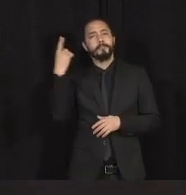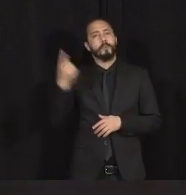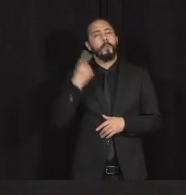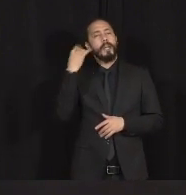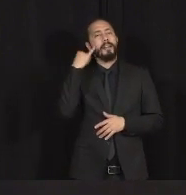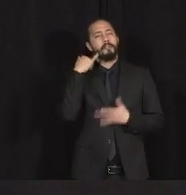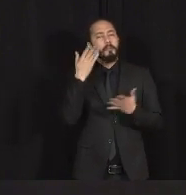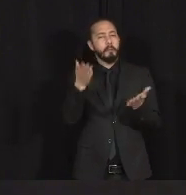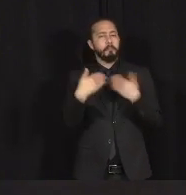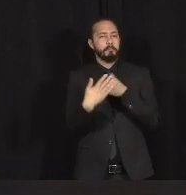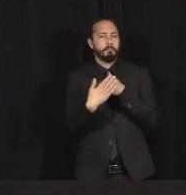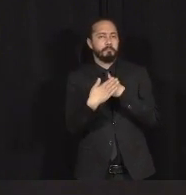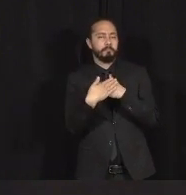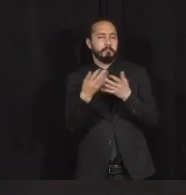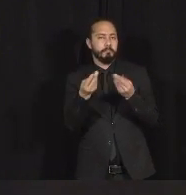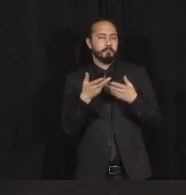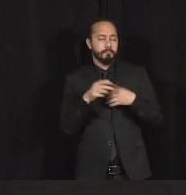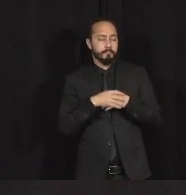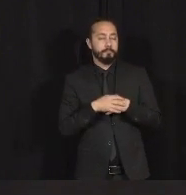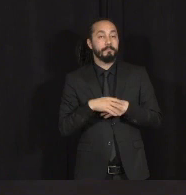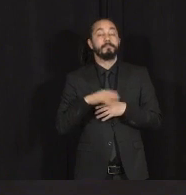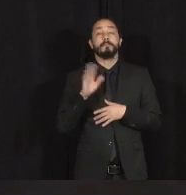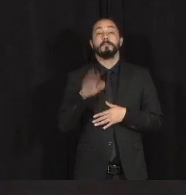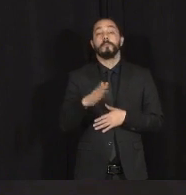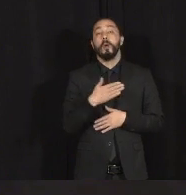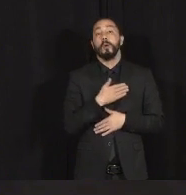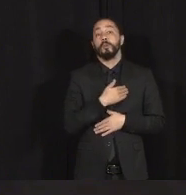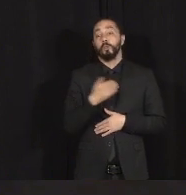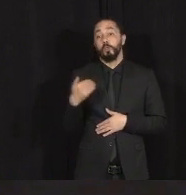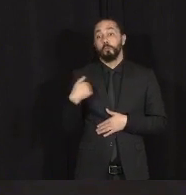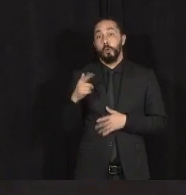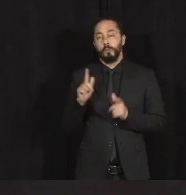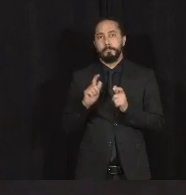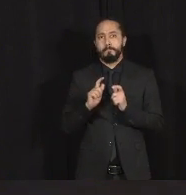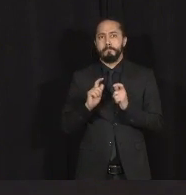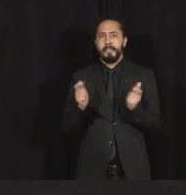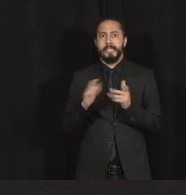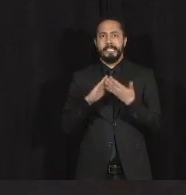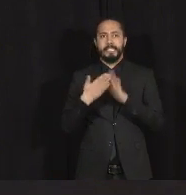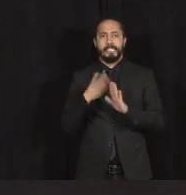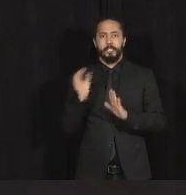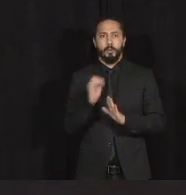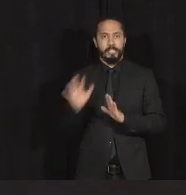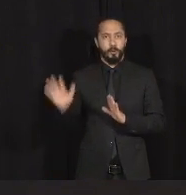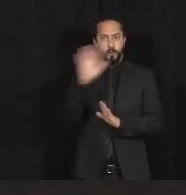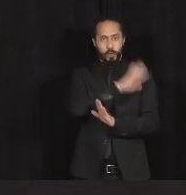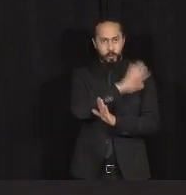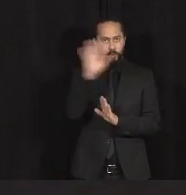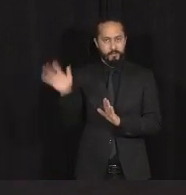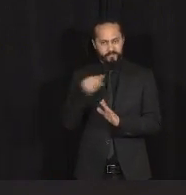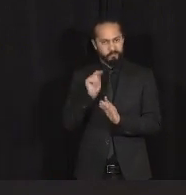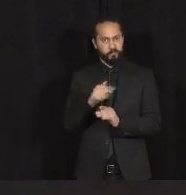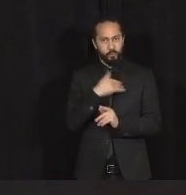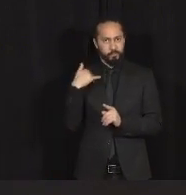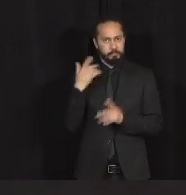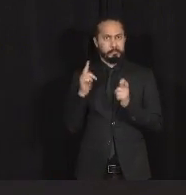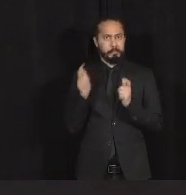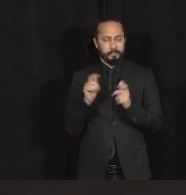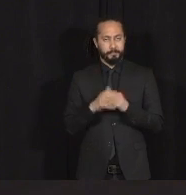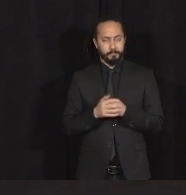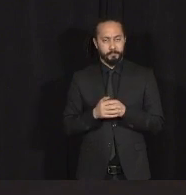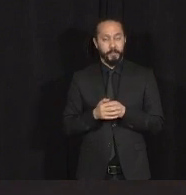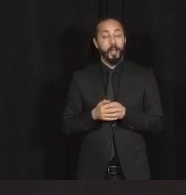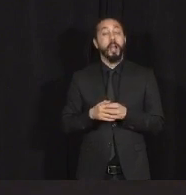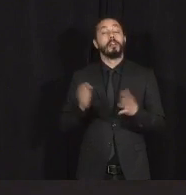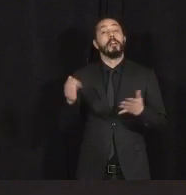is the largest city in the province, and you look at the projected numbers in terms of the projected number of deaths, can you